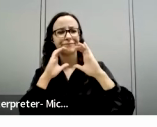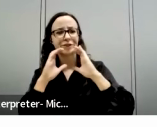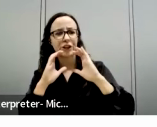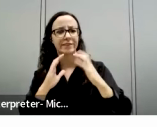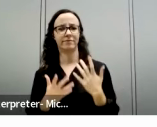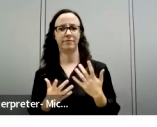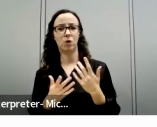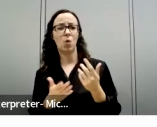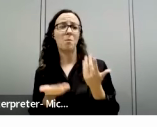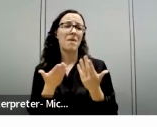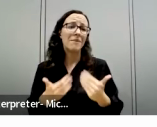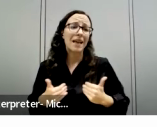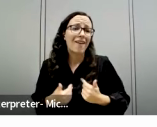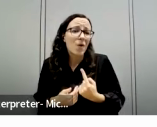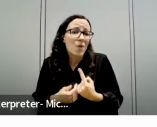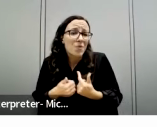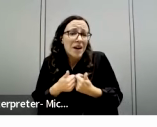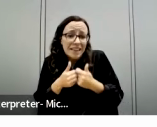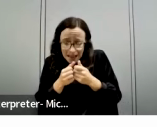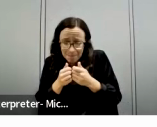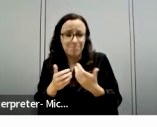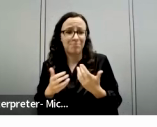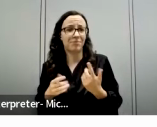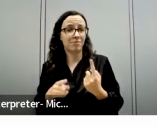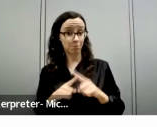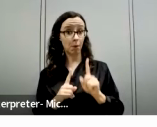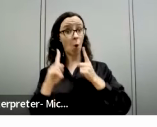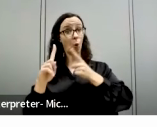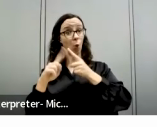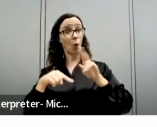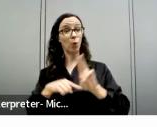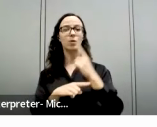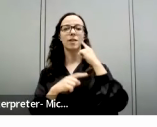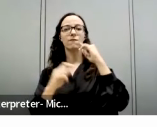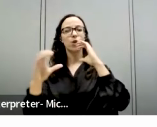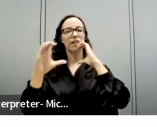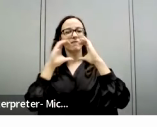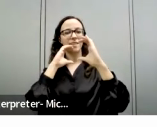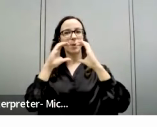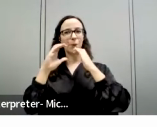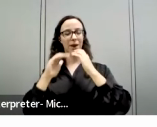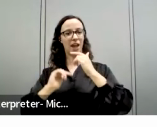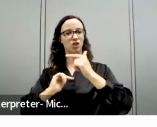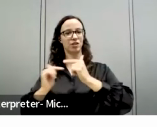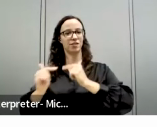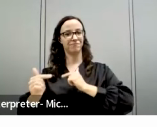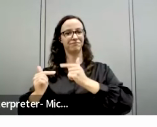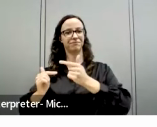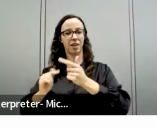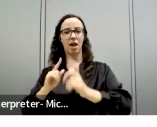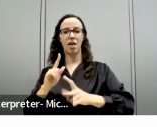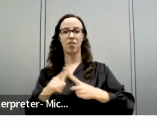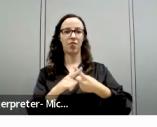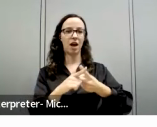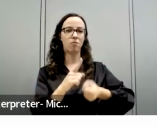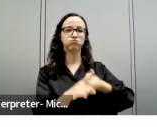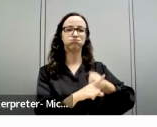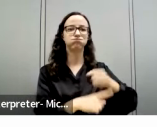really you use this to communicate with other people, to talk to them. And then came the